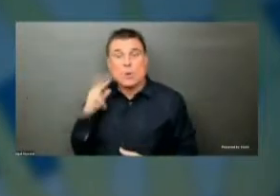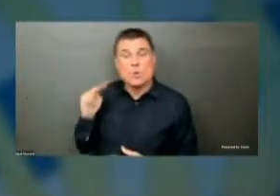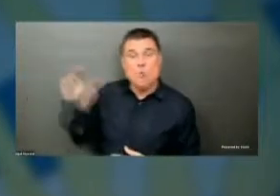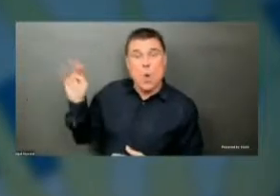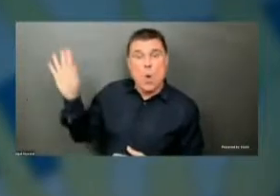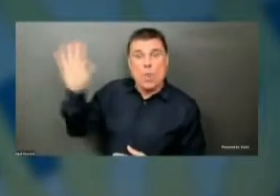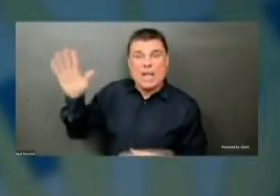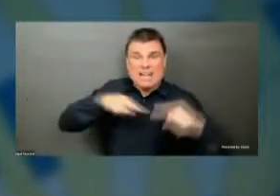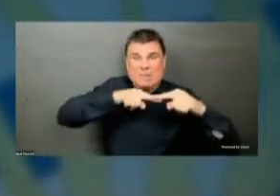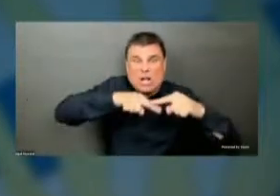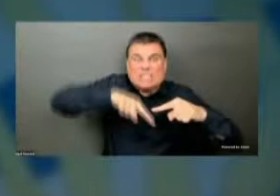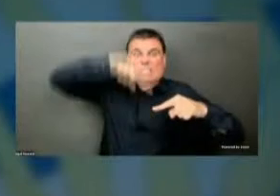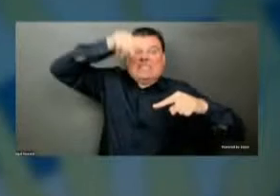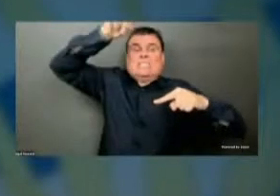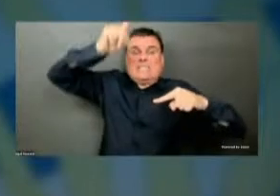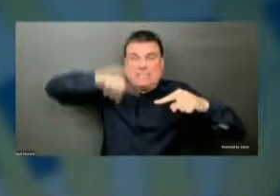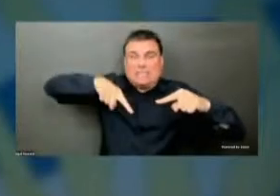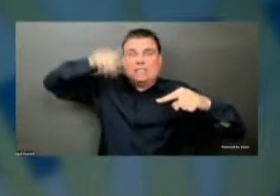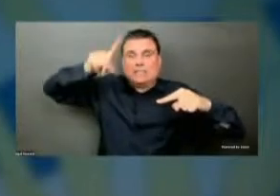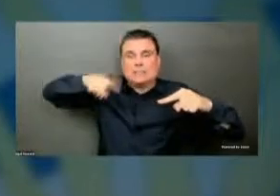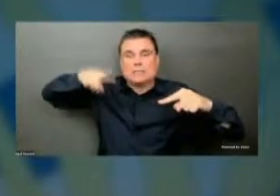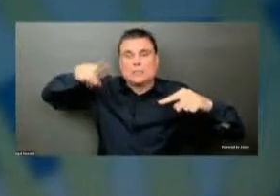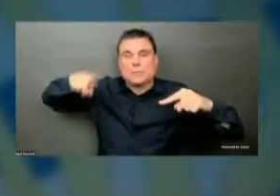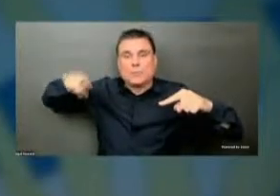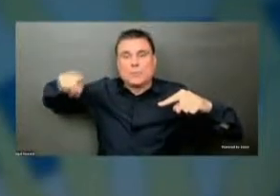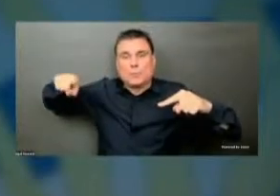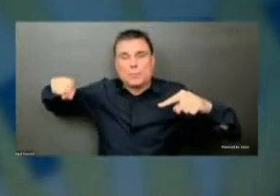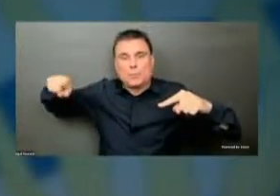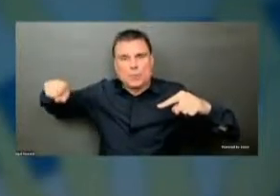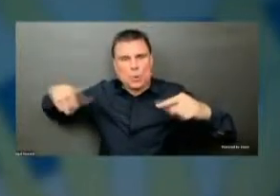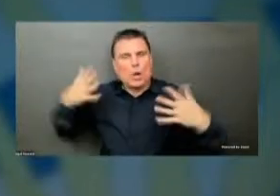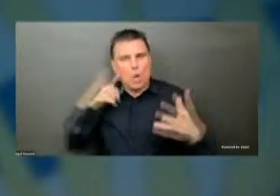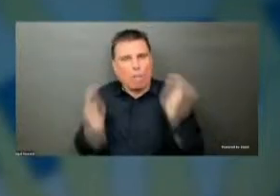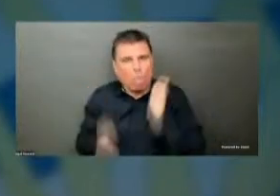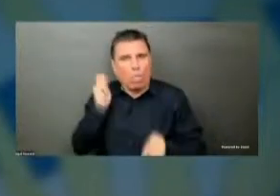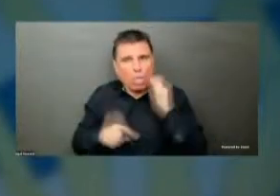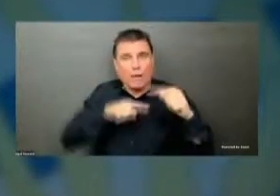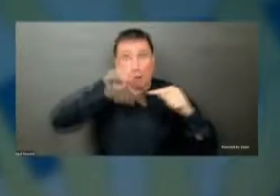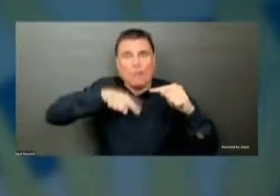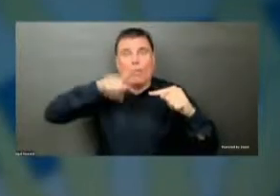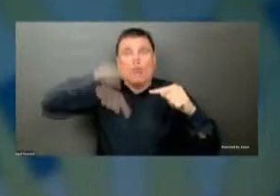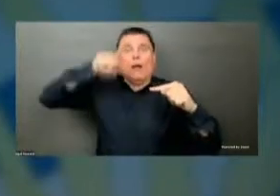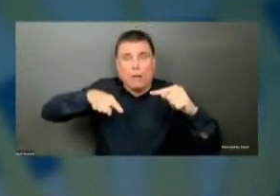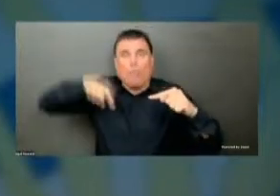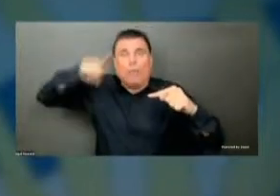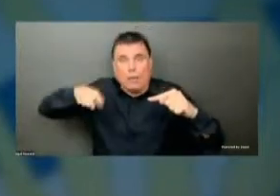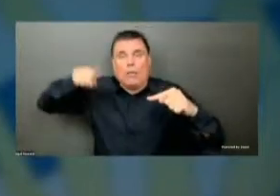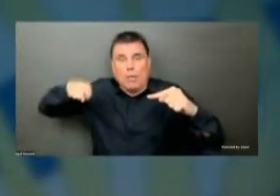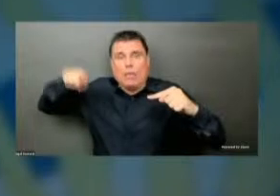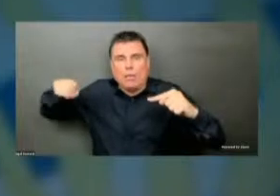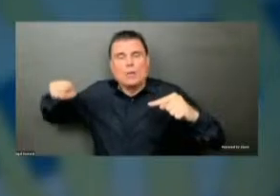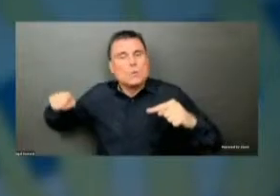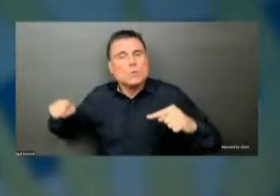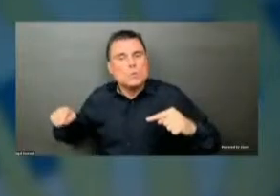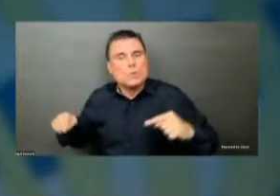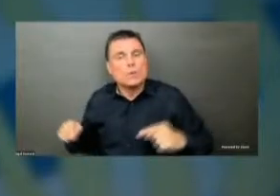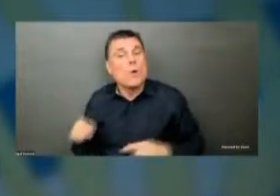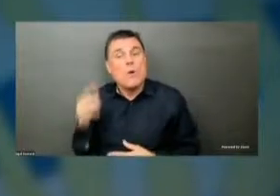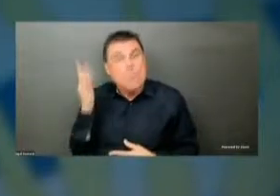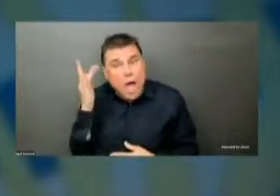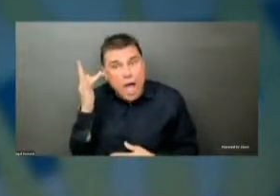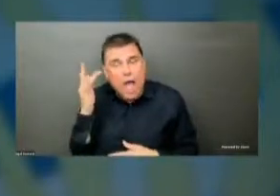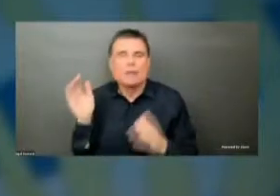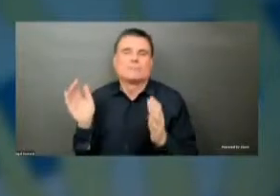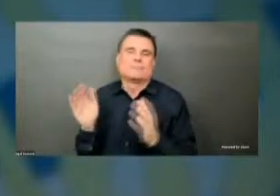the change can mean a big difference in terms of stress on our communities and the healthcare system. And